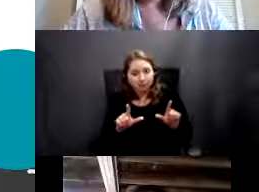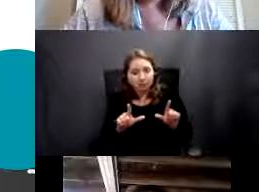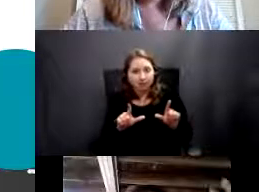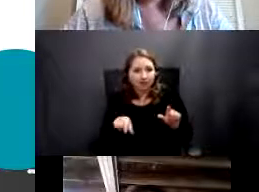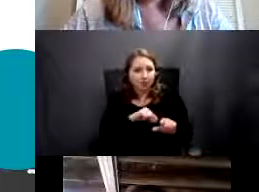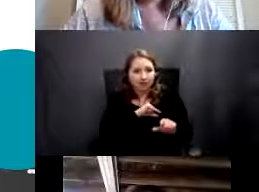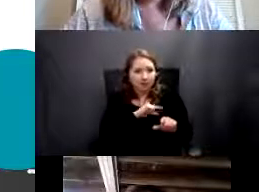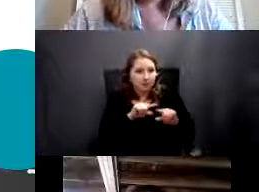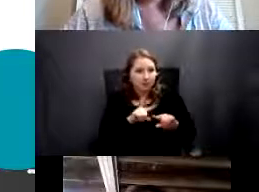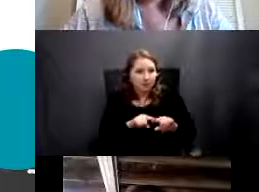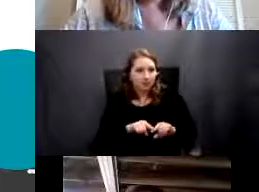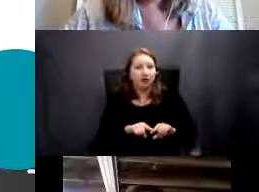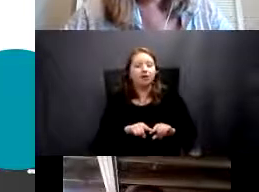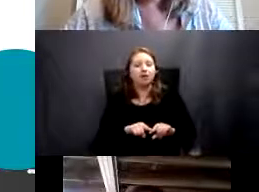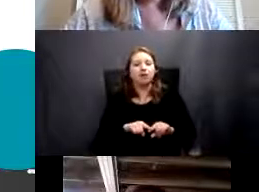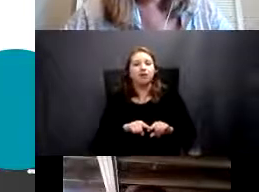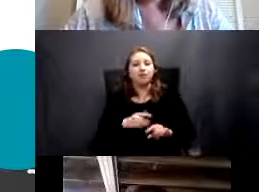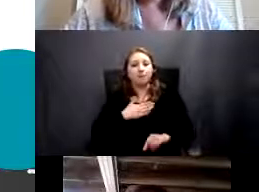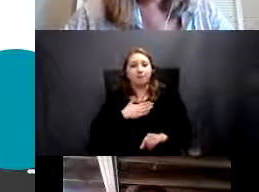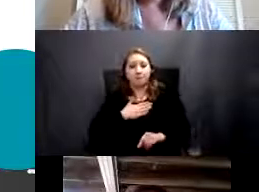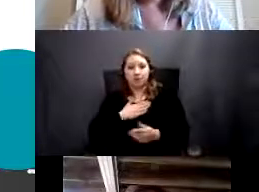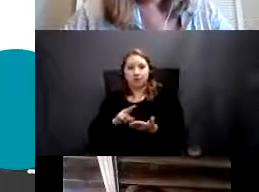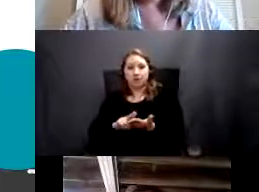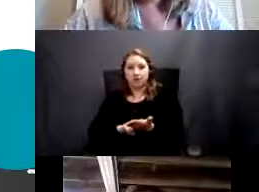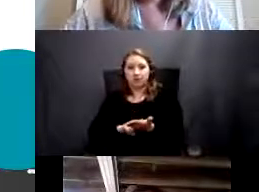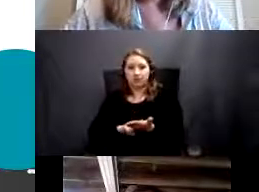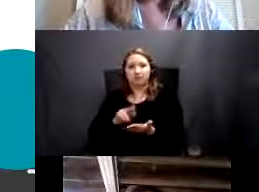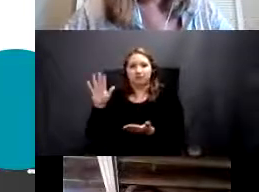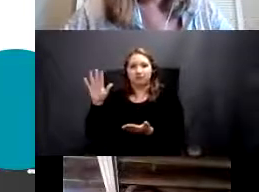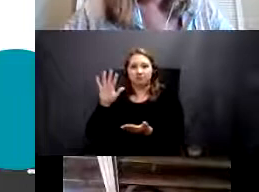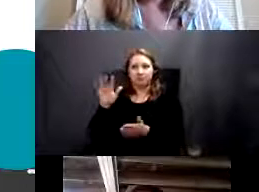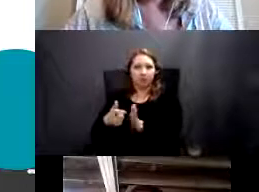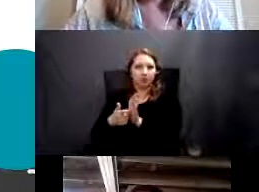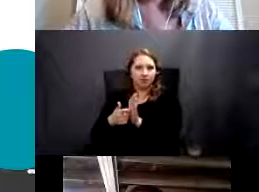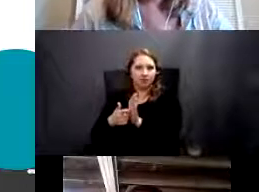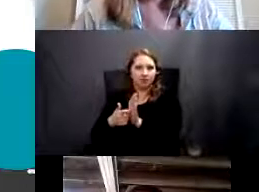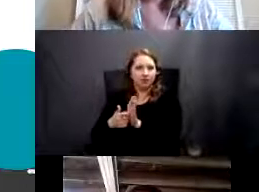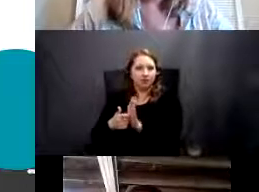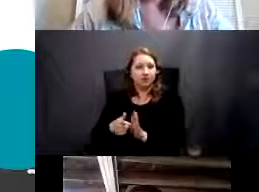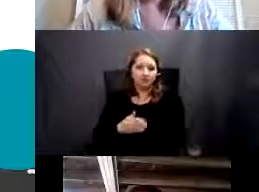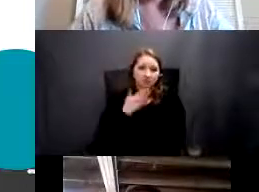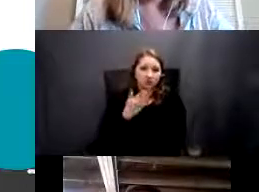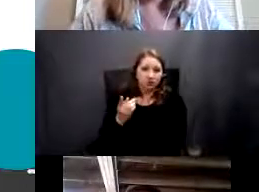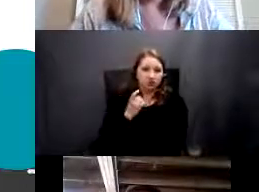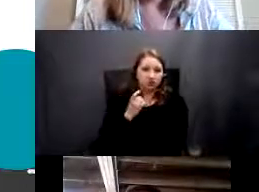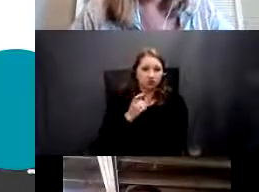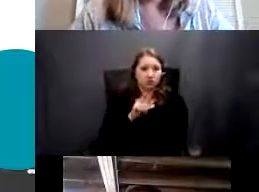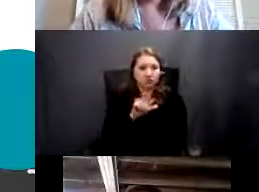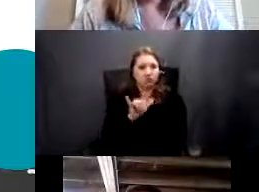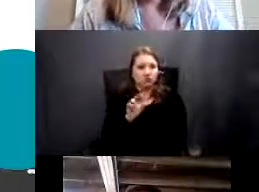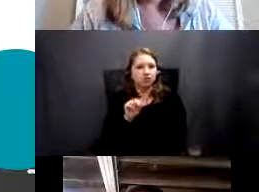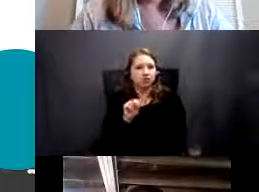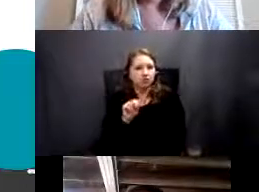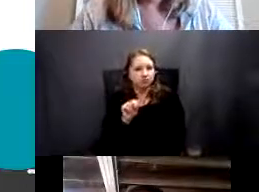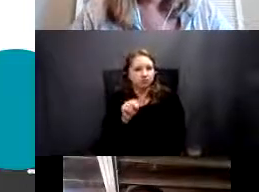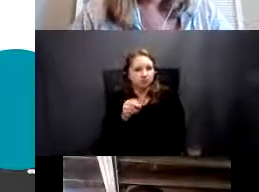me, but for my contract, it was a requirement. That's a good question. Lynn, what are you required